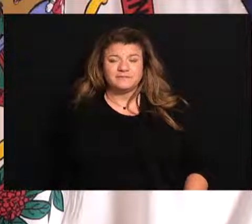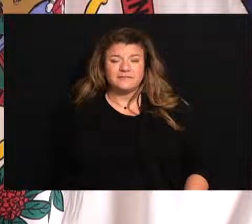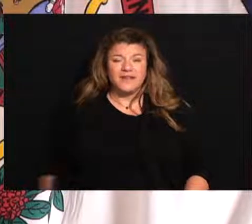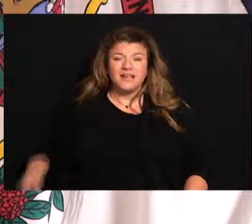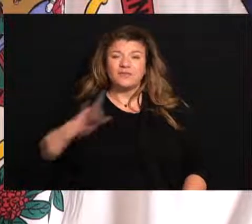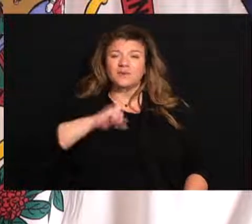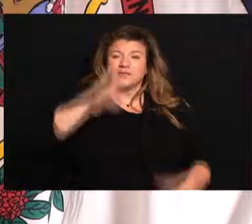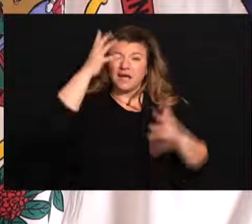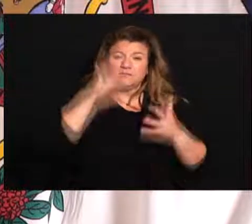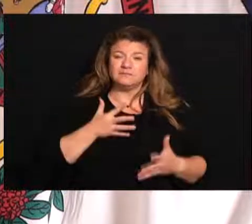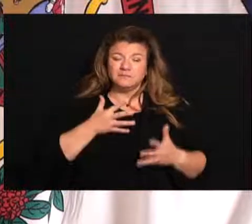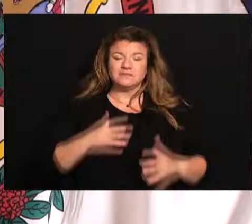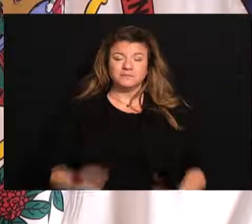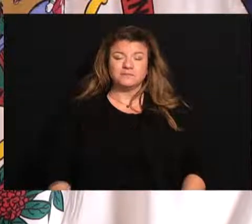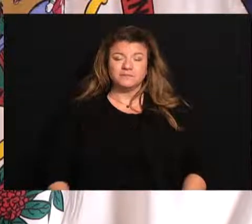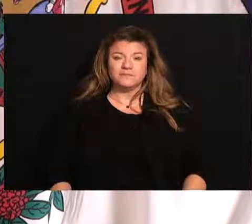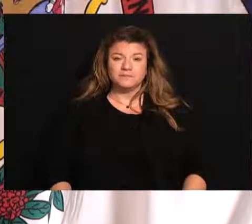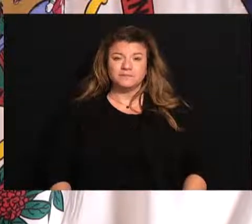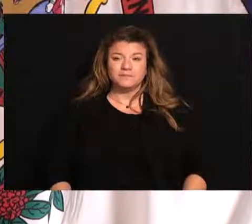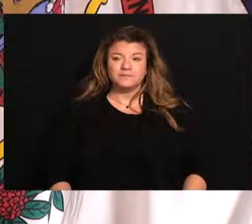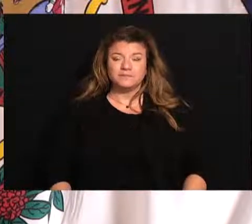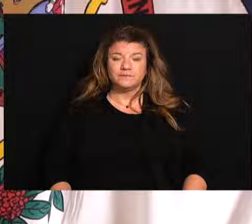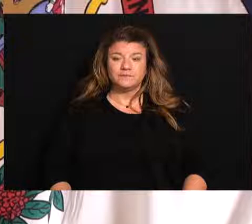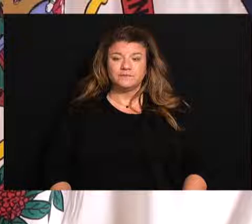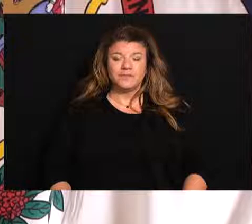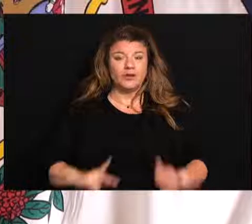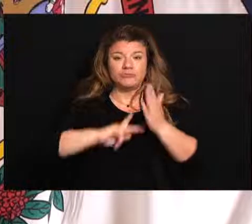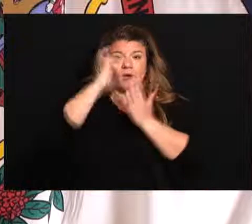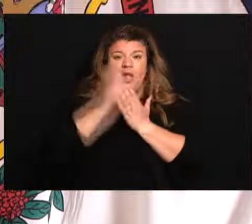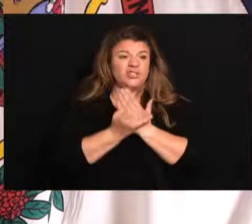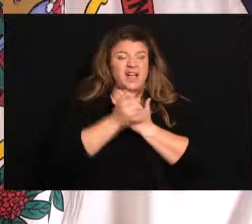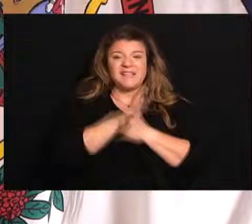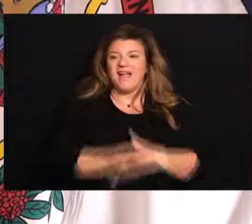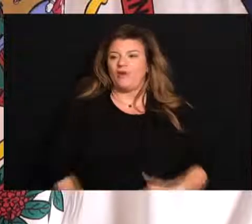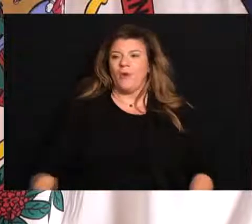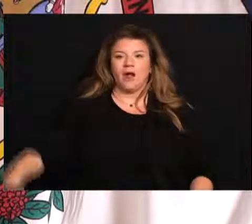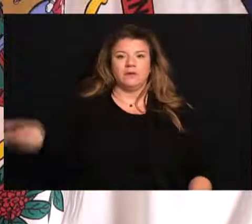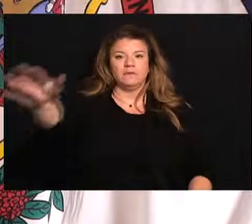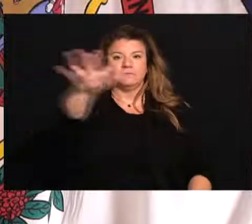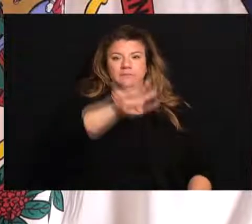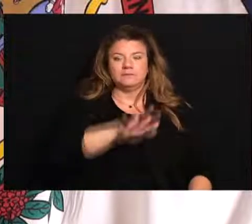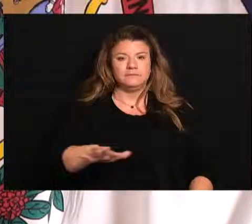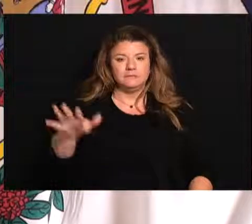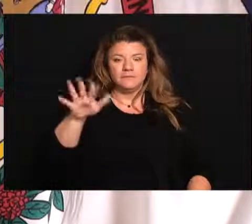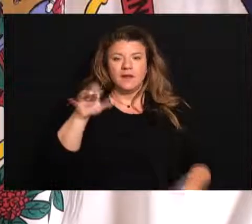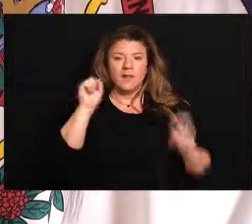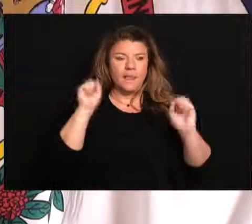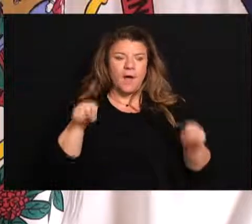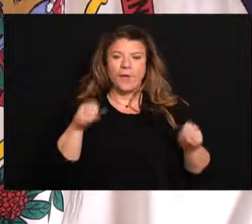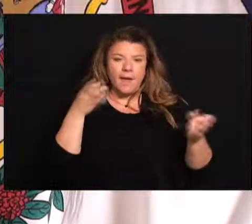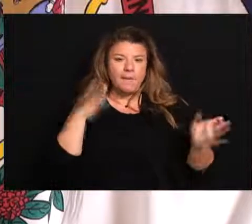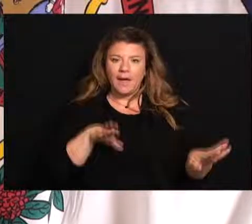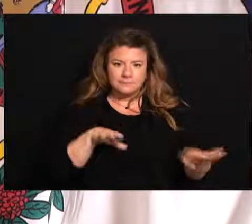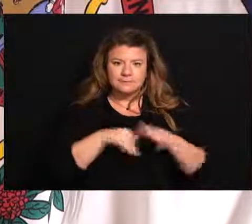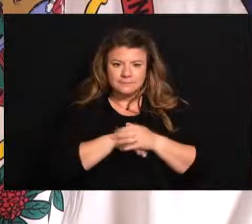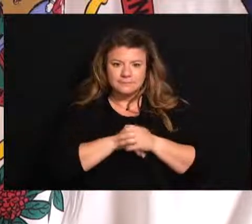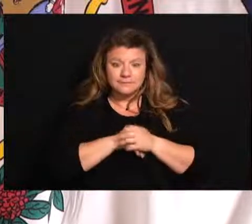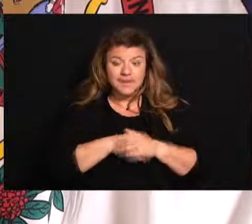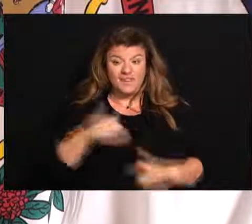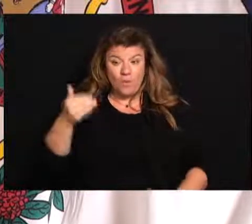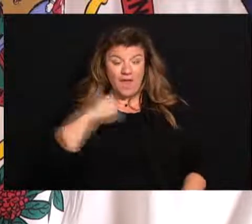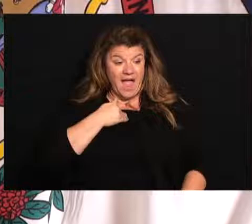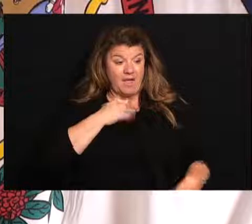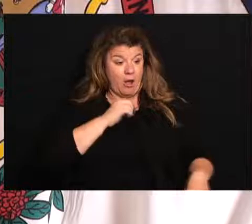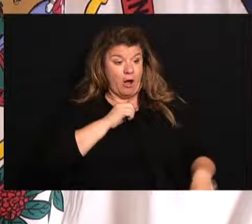terrible. There's projects everywhere that we can better. And if we have an opportunity